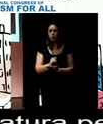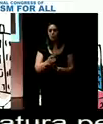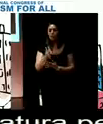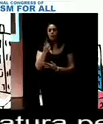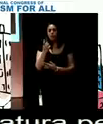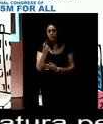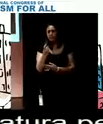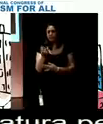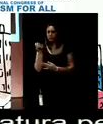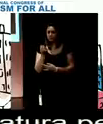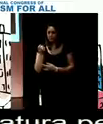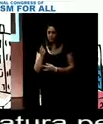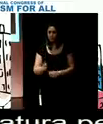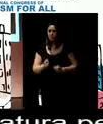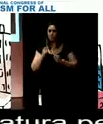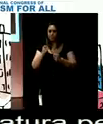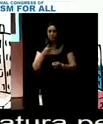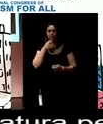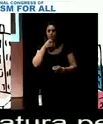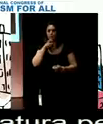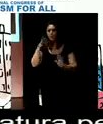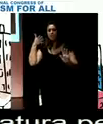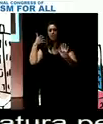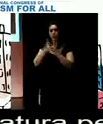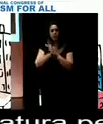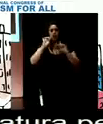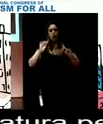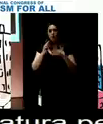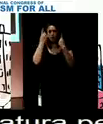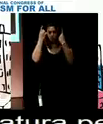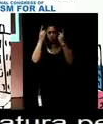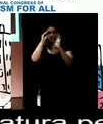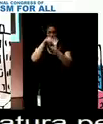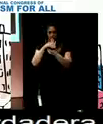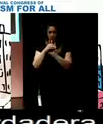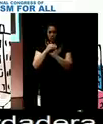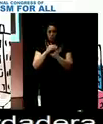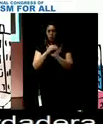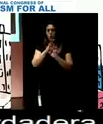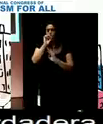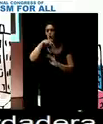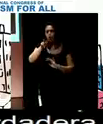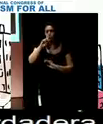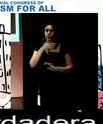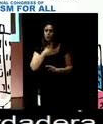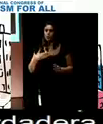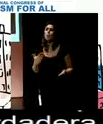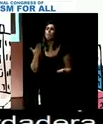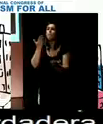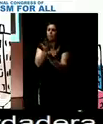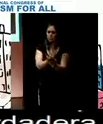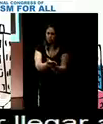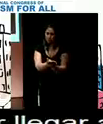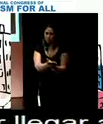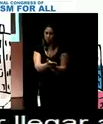is the ability to reach an official definition guaranteed by the United